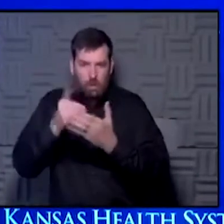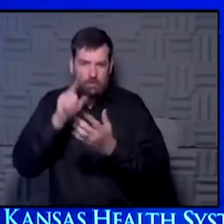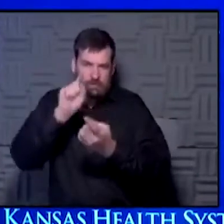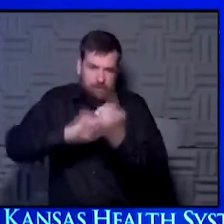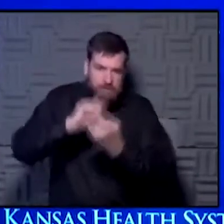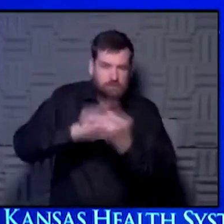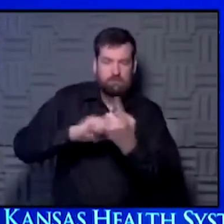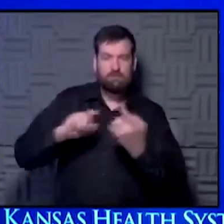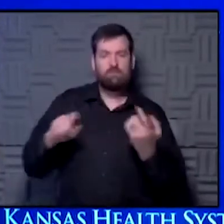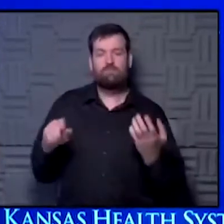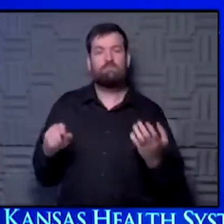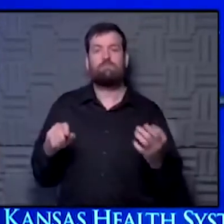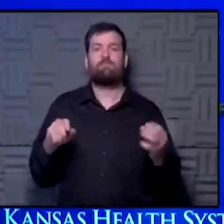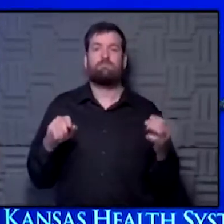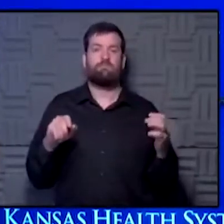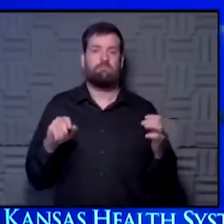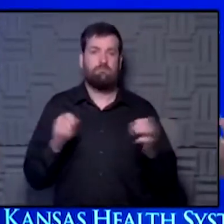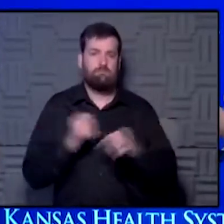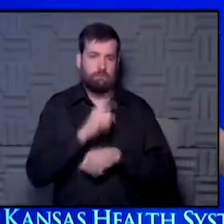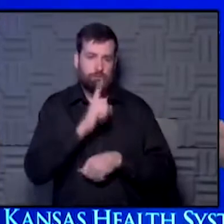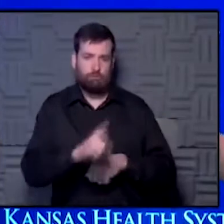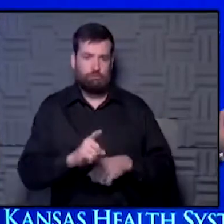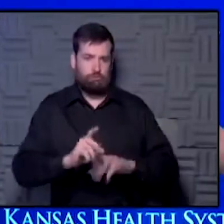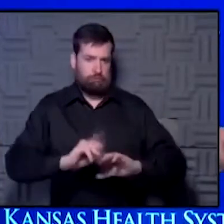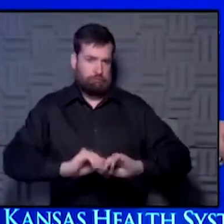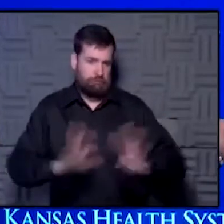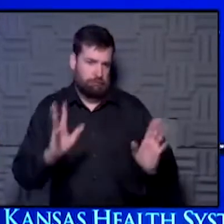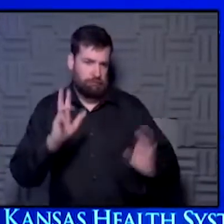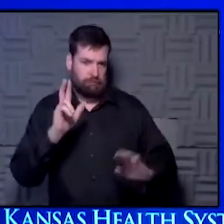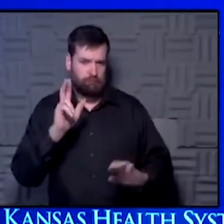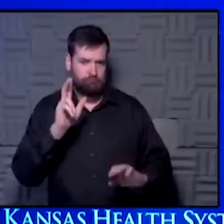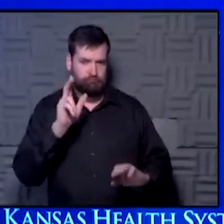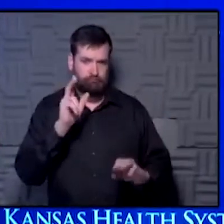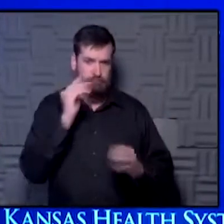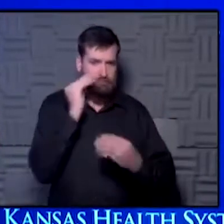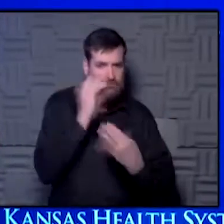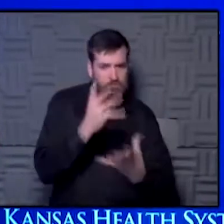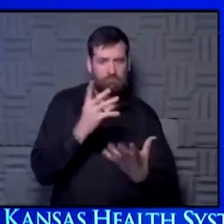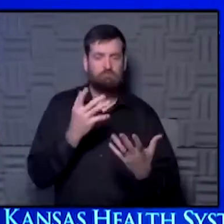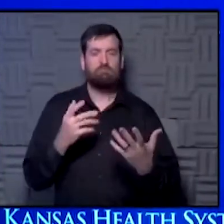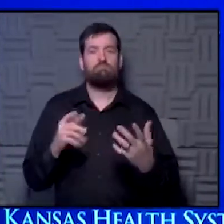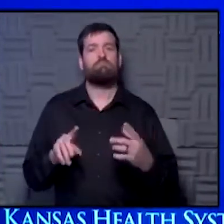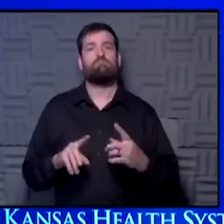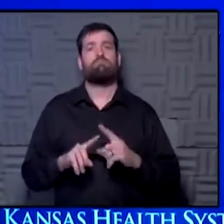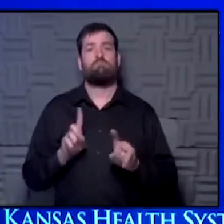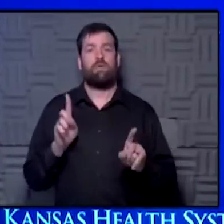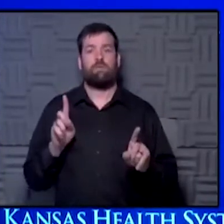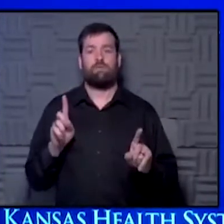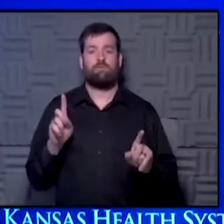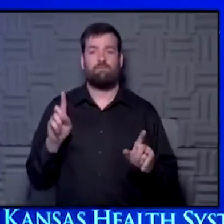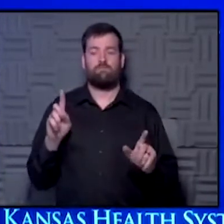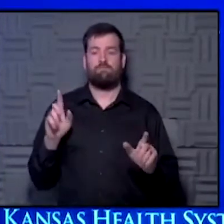can, you know, make sure that you're being well heard or well understood. But